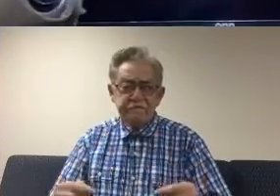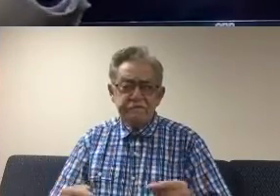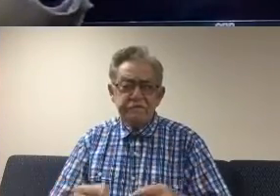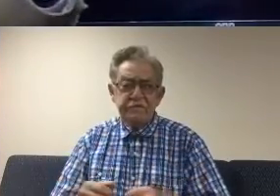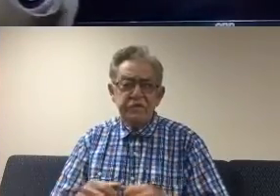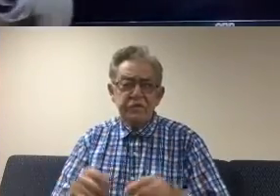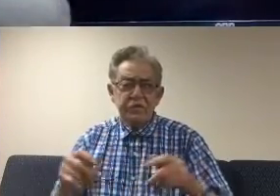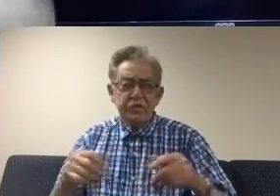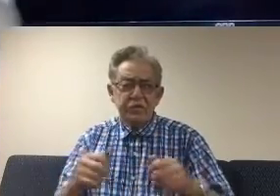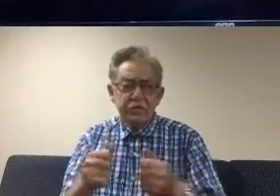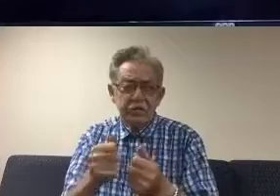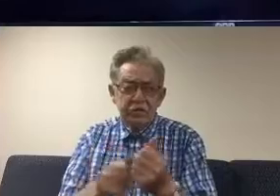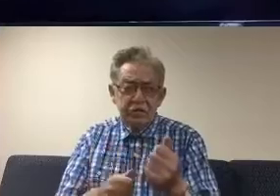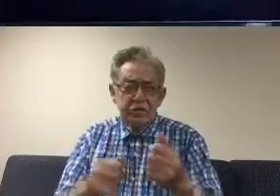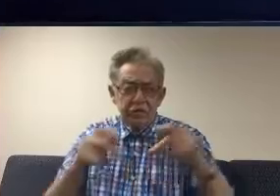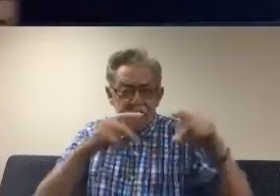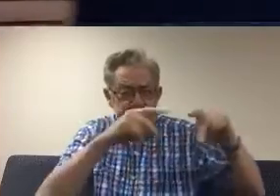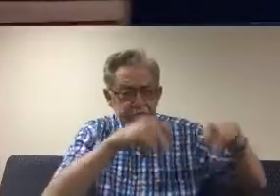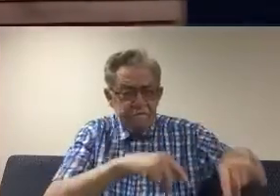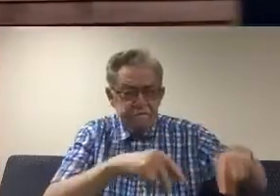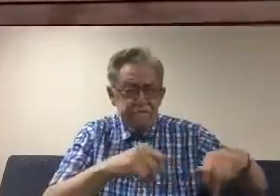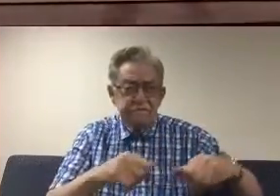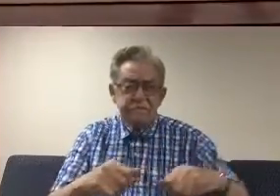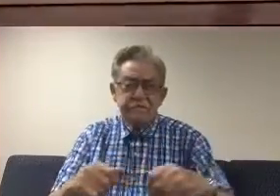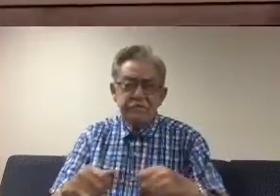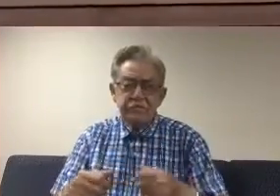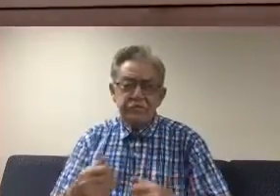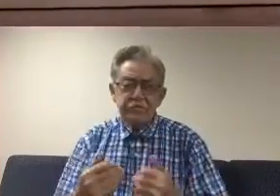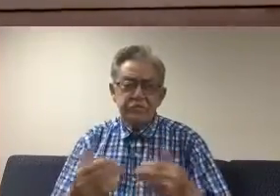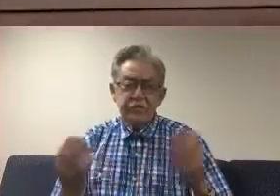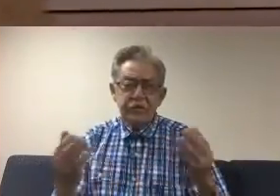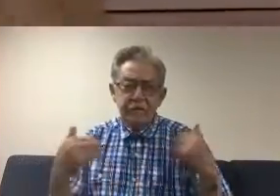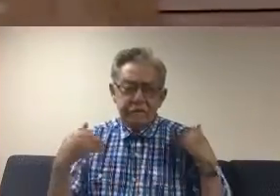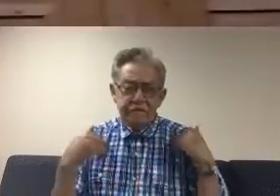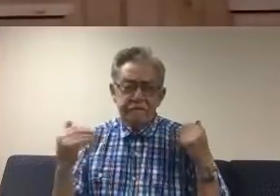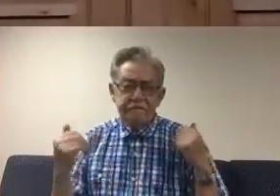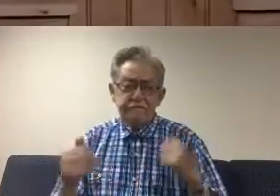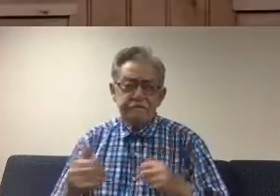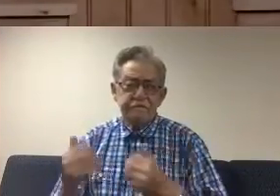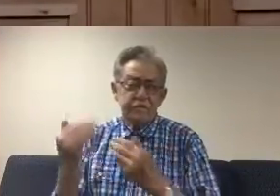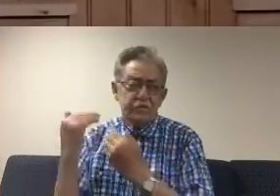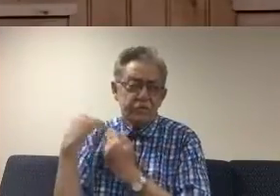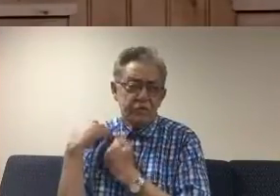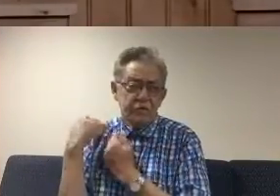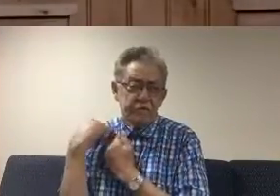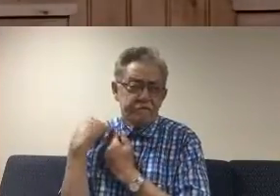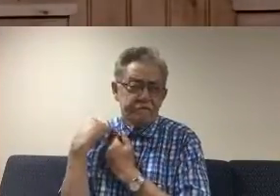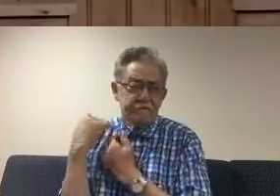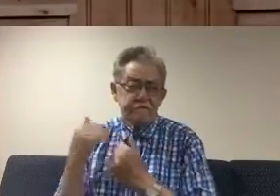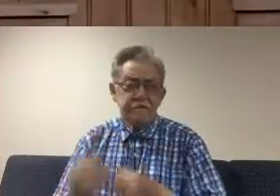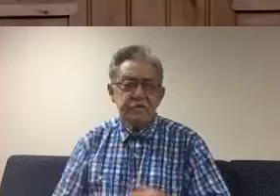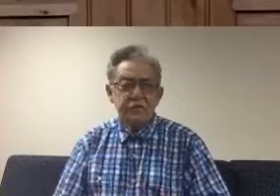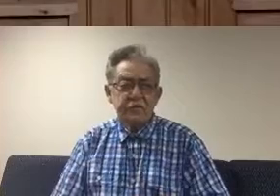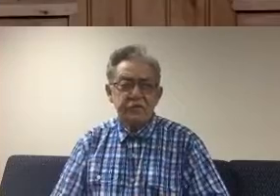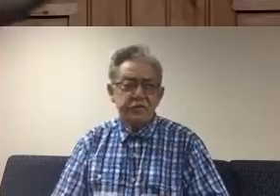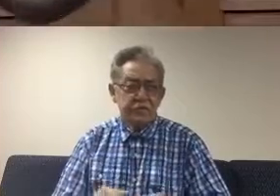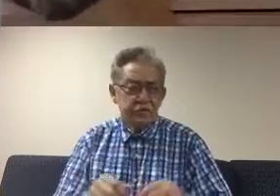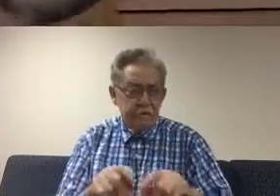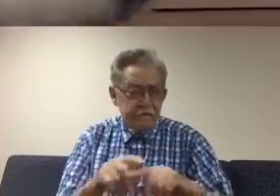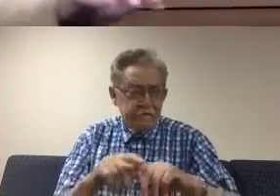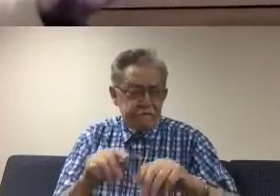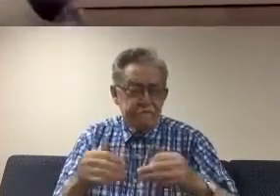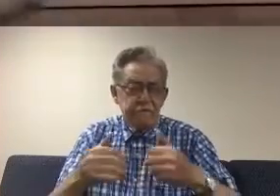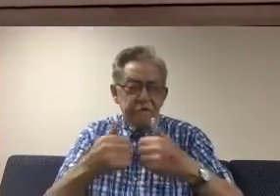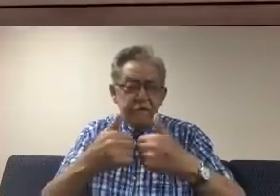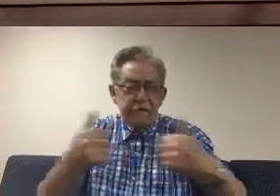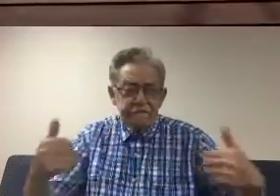thing. That we are individually, separately, sinners. And that we individually